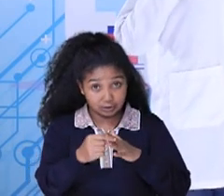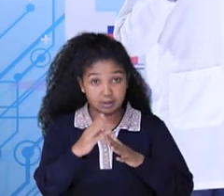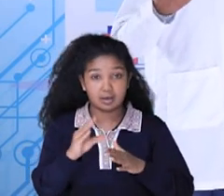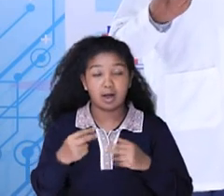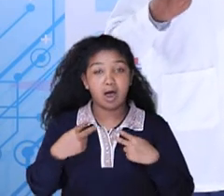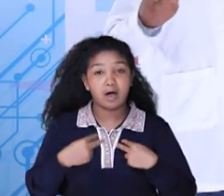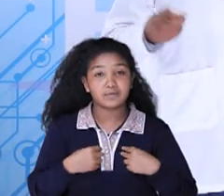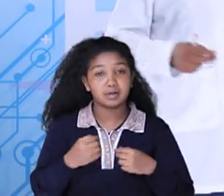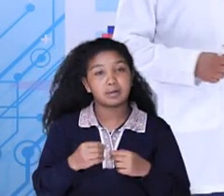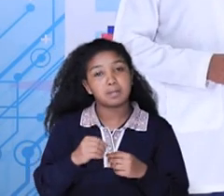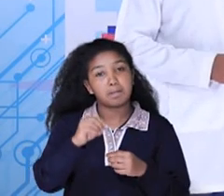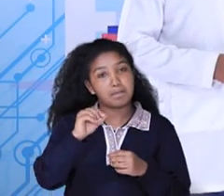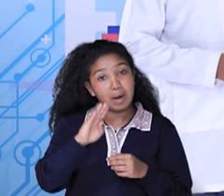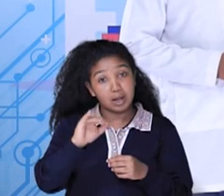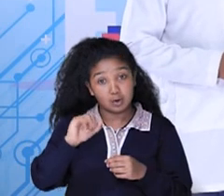having binocular vision.